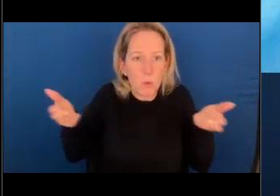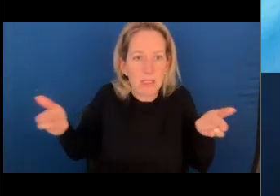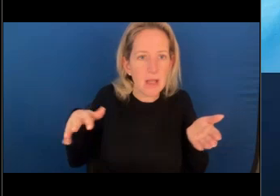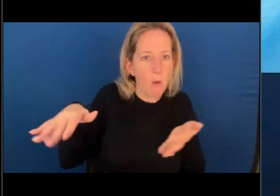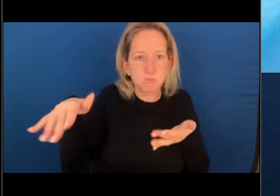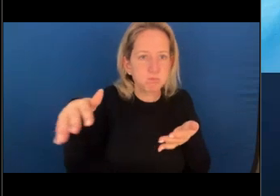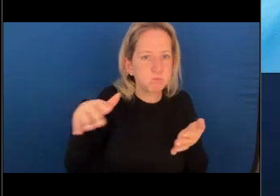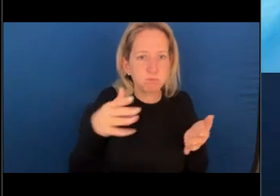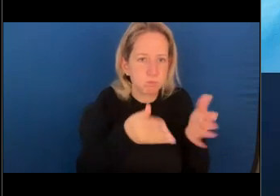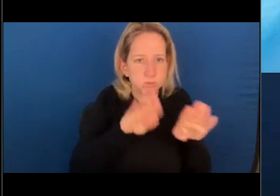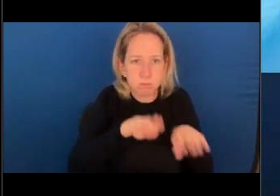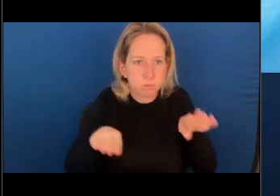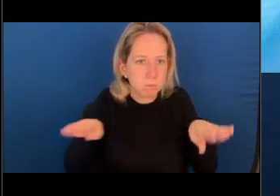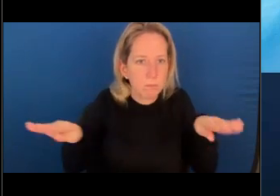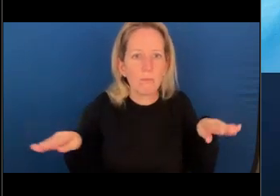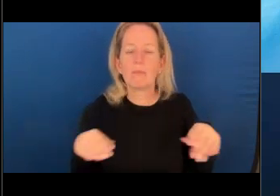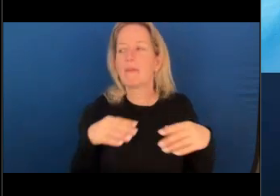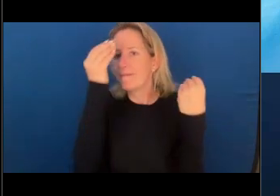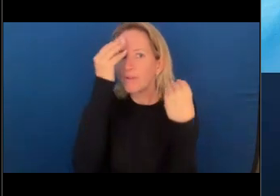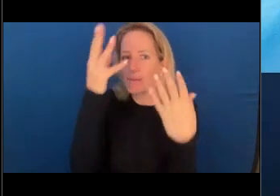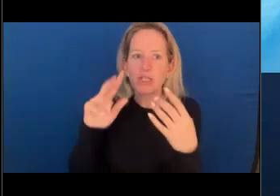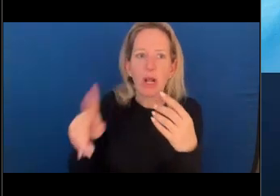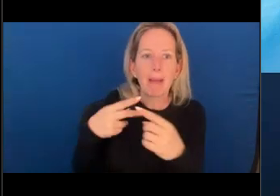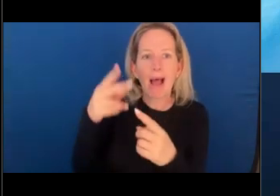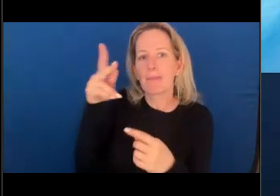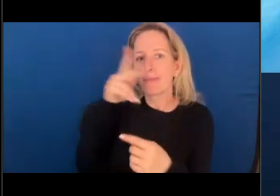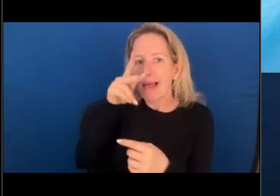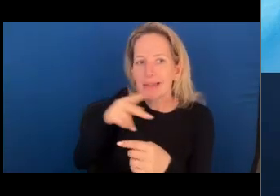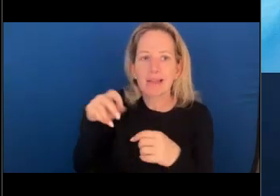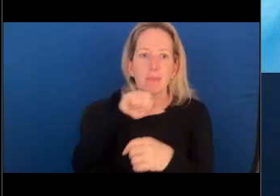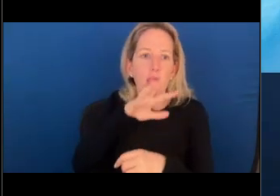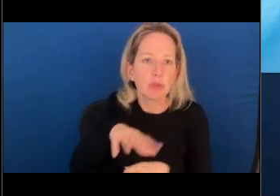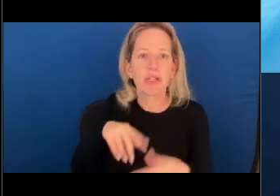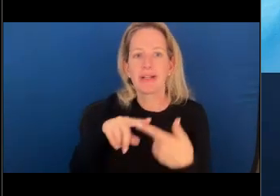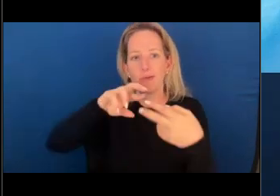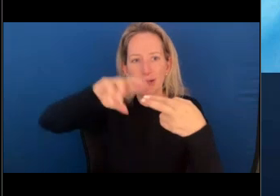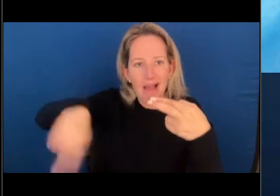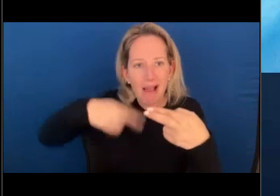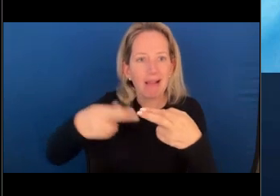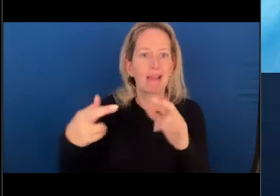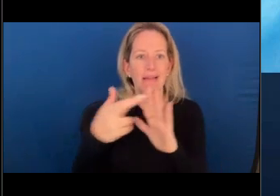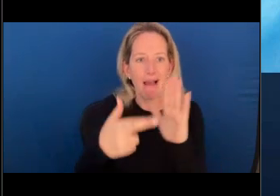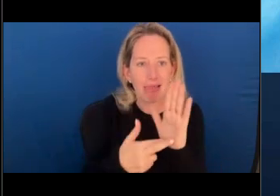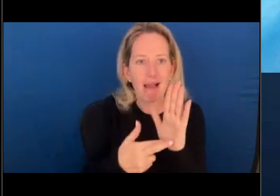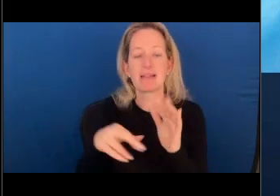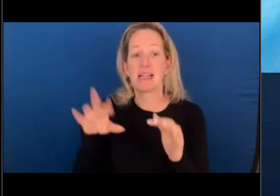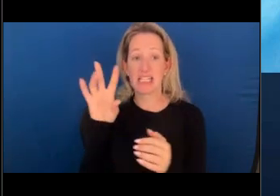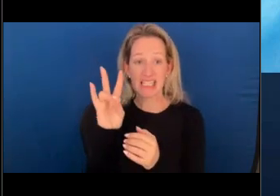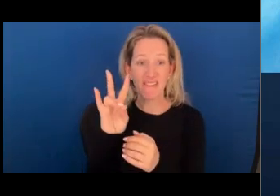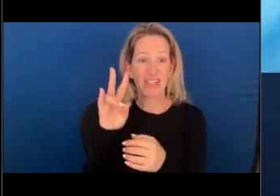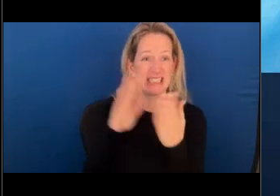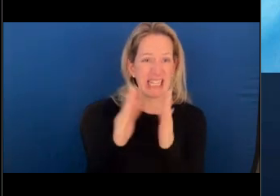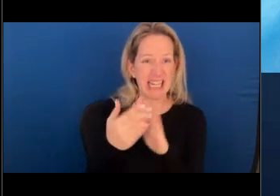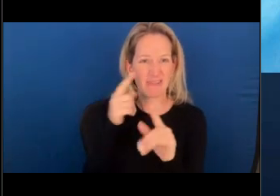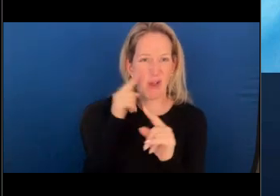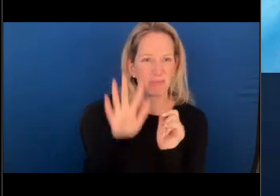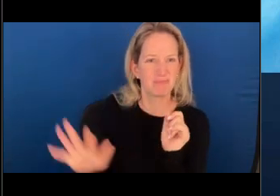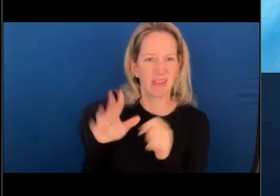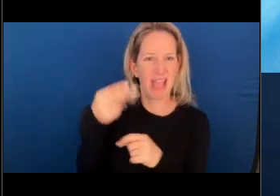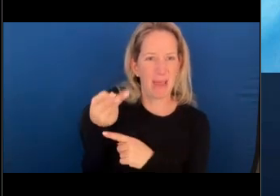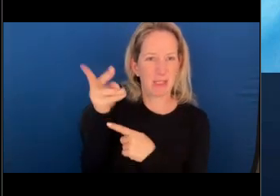partners with information about plastic pollution, information about recycling guidelines in the 7 cities and Hampton Roads. We have